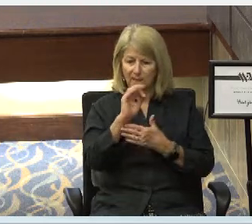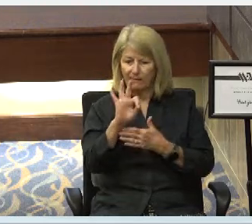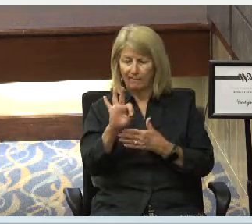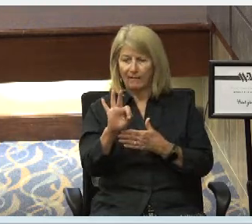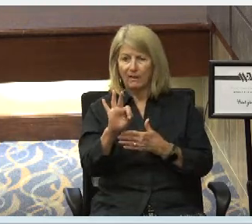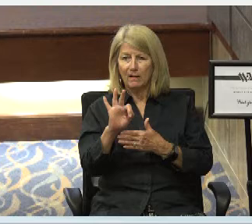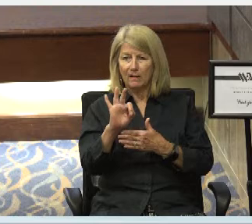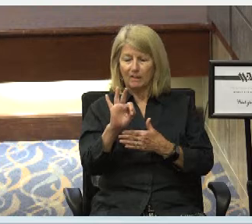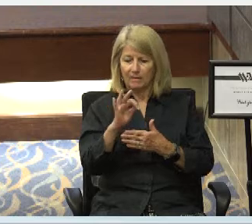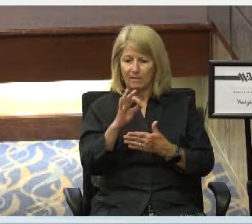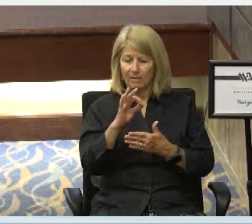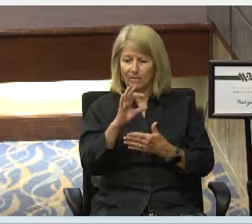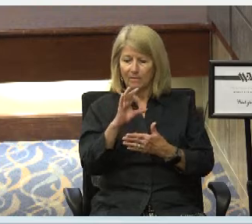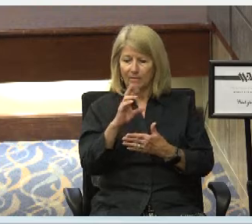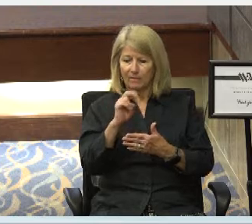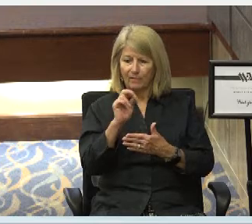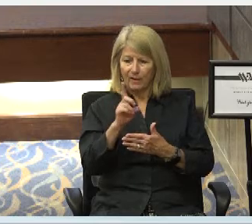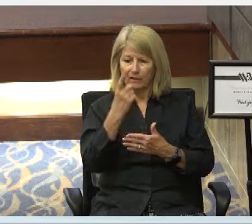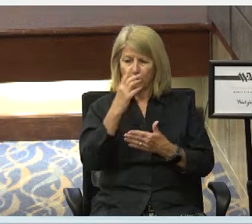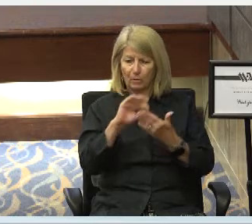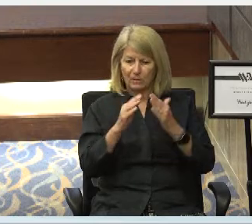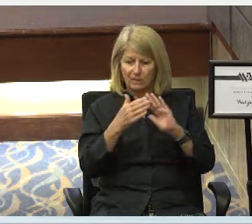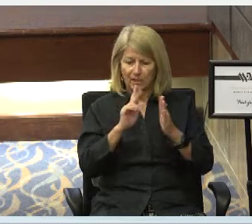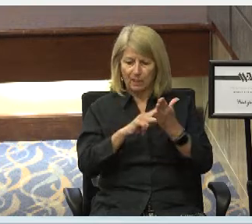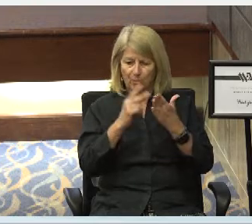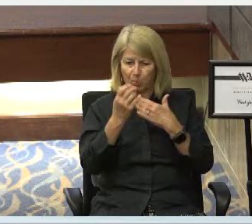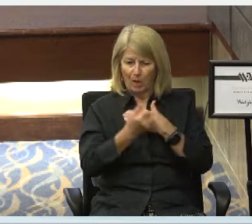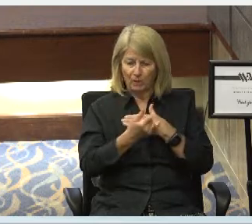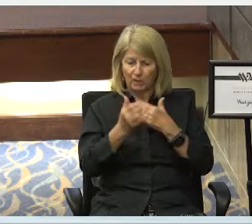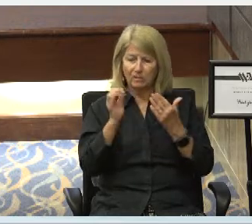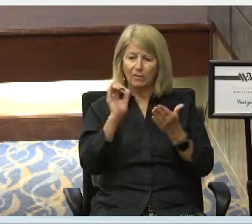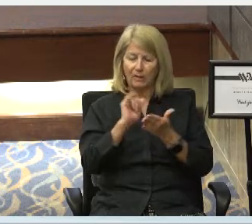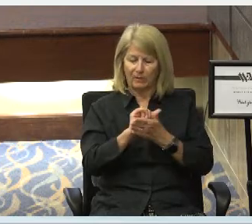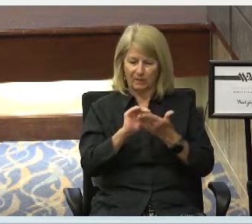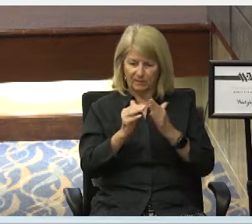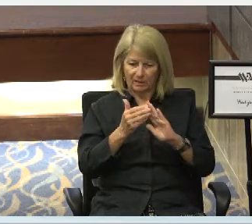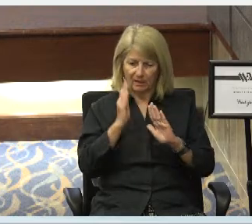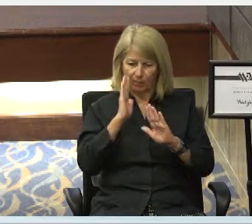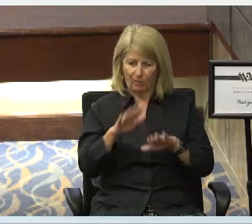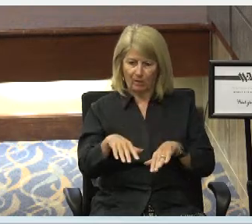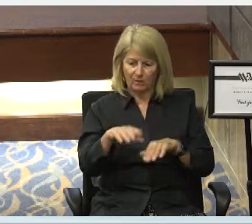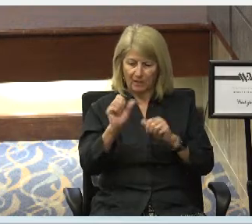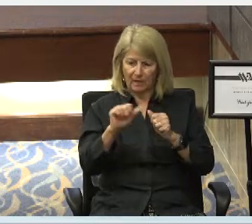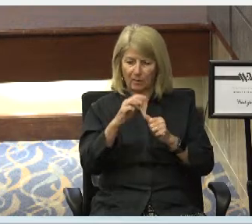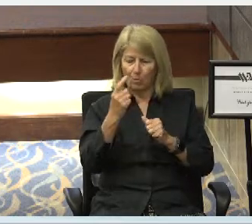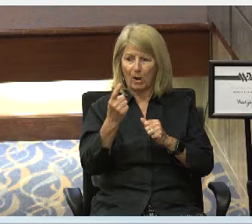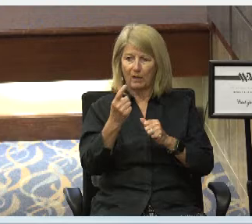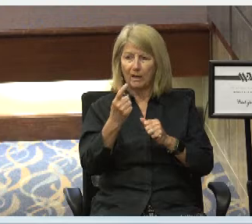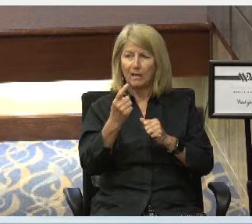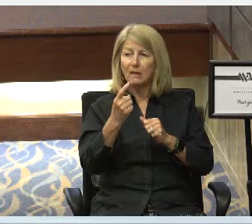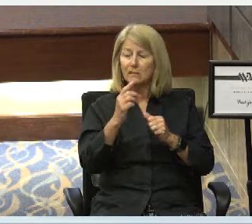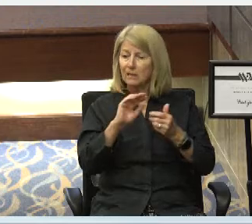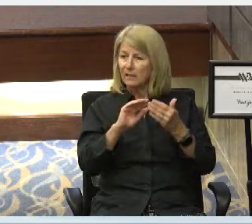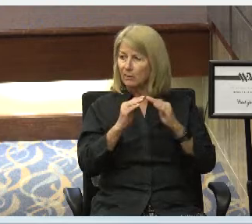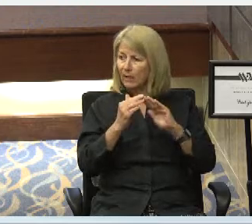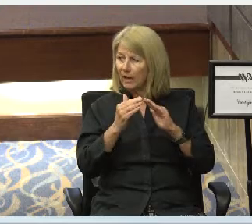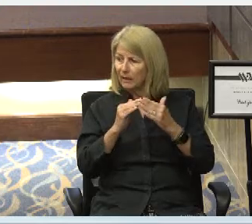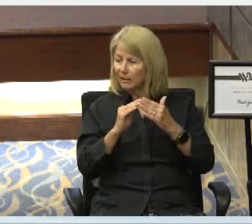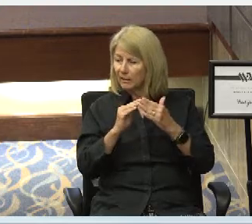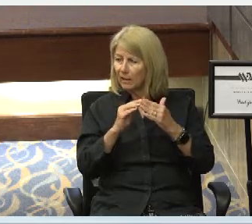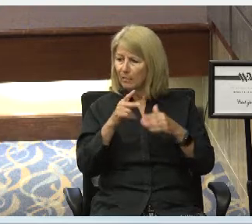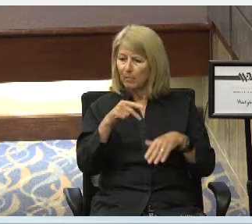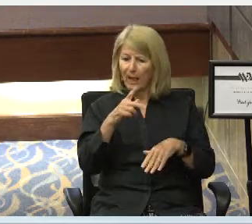funds for specific projects that the city will undertake. One is the Kinley Horn Downtown Implementation Plan that's been underway